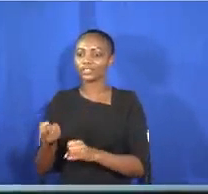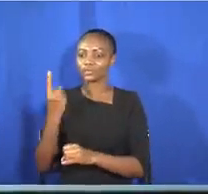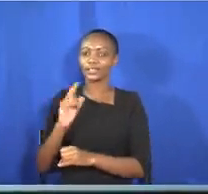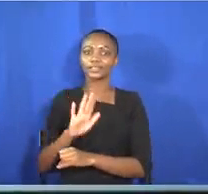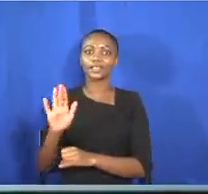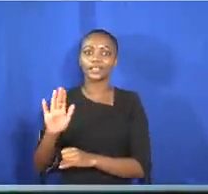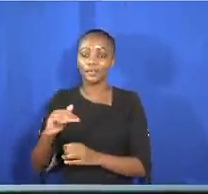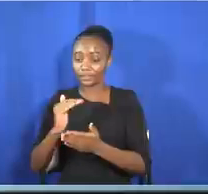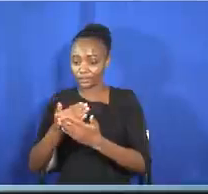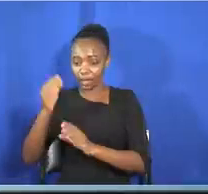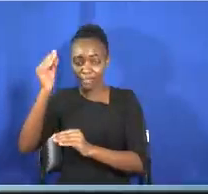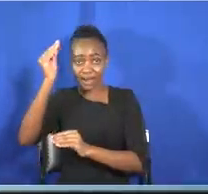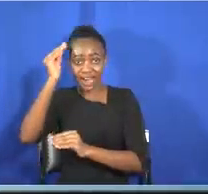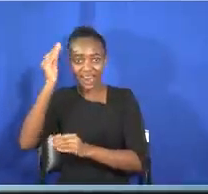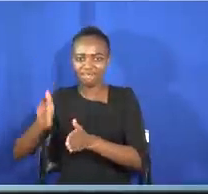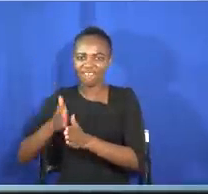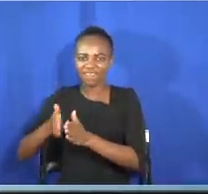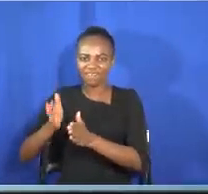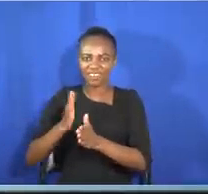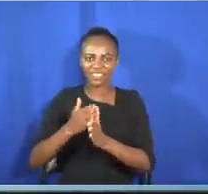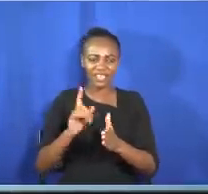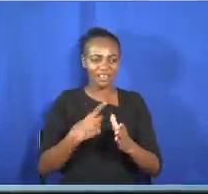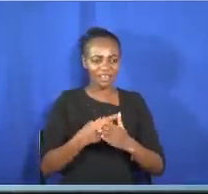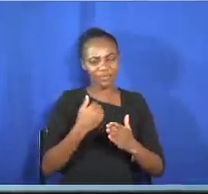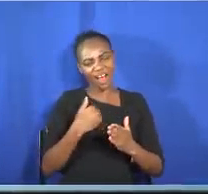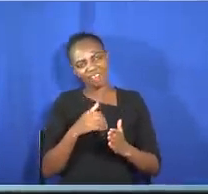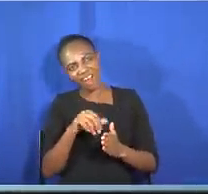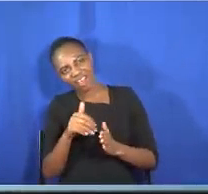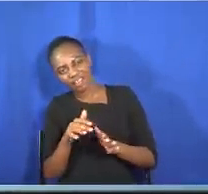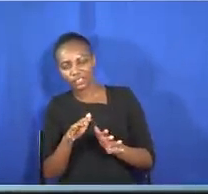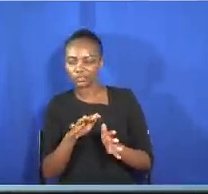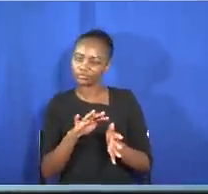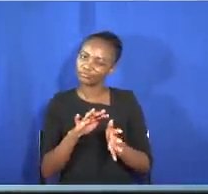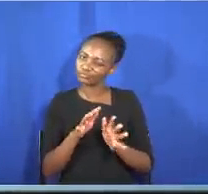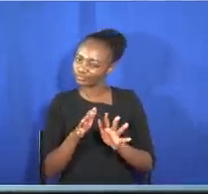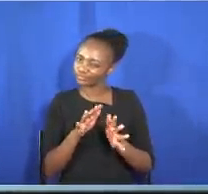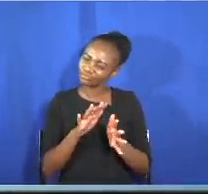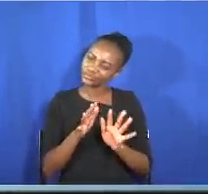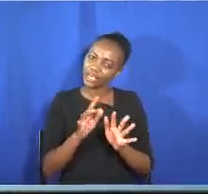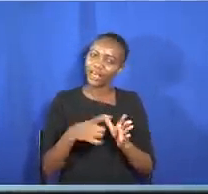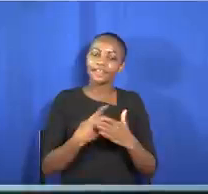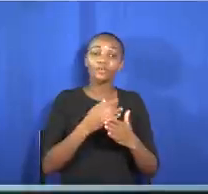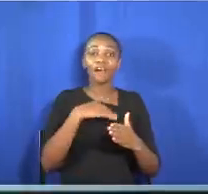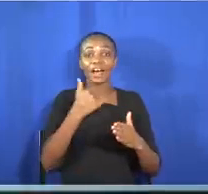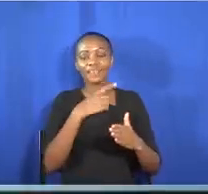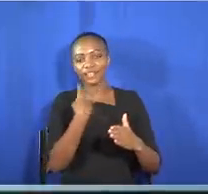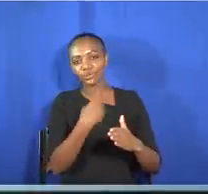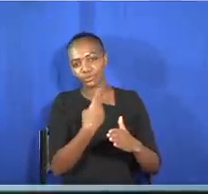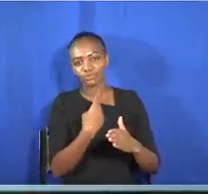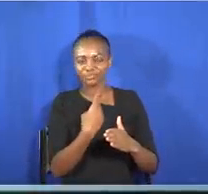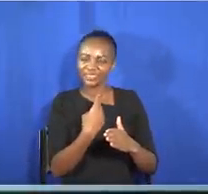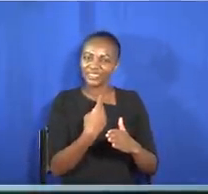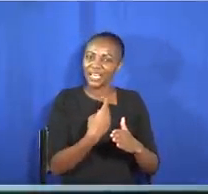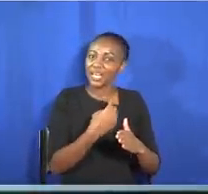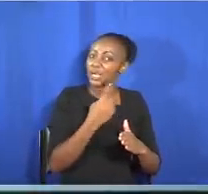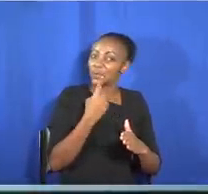them. There are those who run fast. There are those the average runner in the classroom. Then there is the